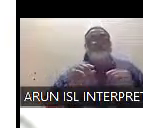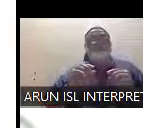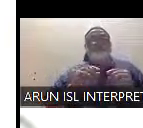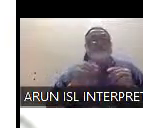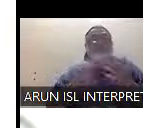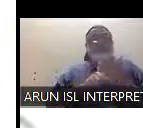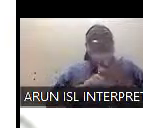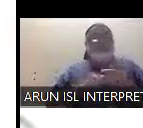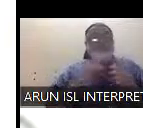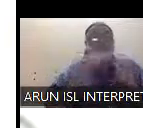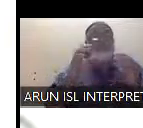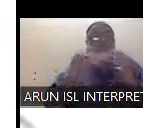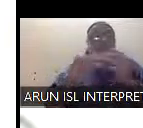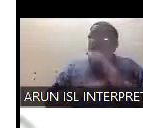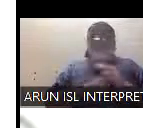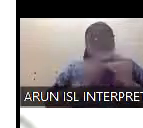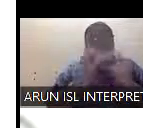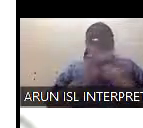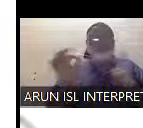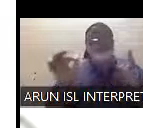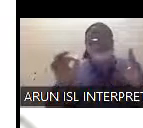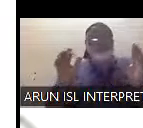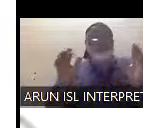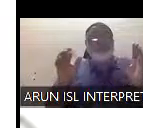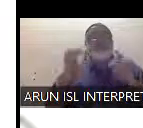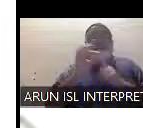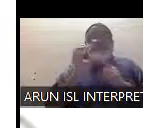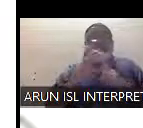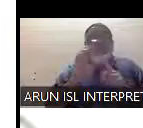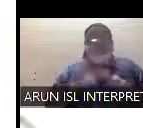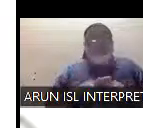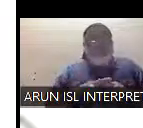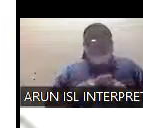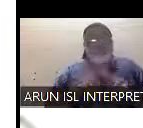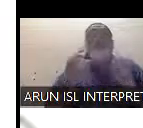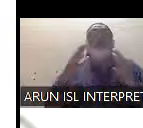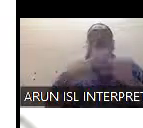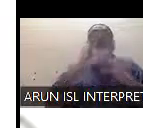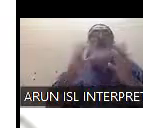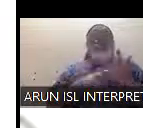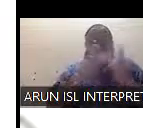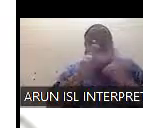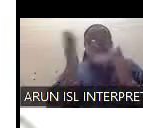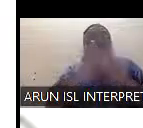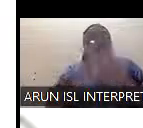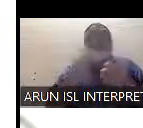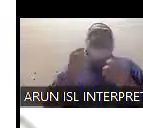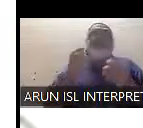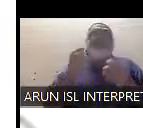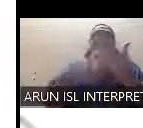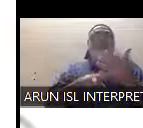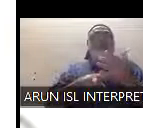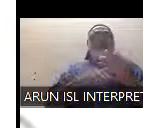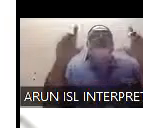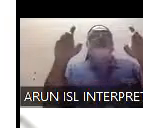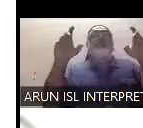readable. Otherwise, if you type and put it as a PDF or as a Word file, then it can be readable. But as an image, it